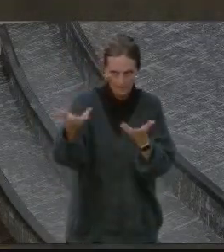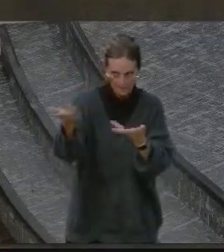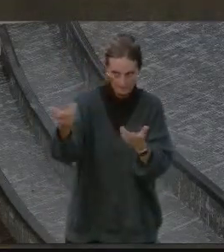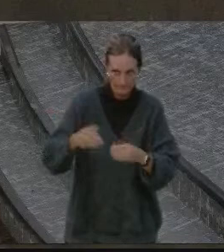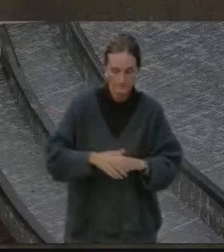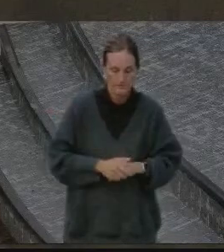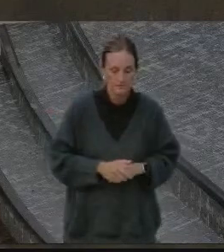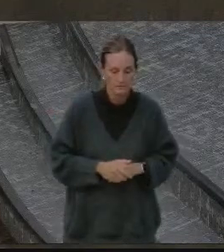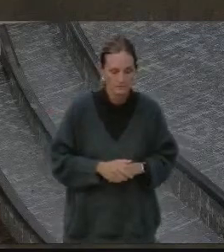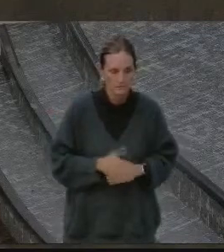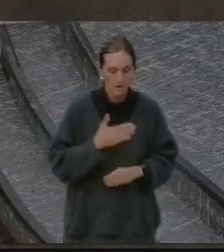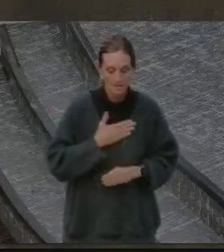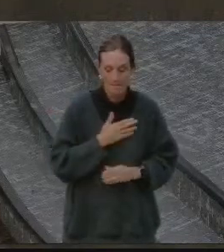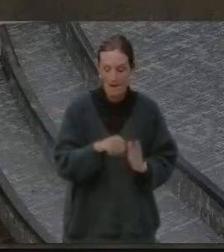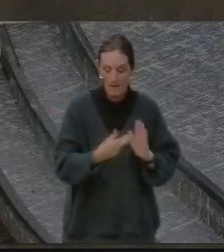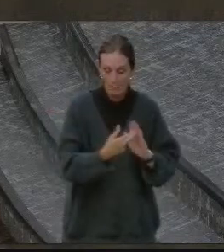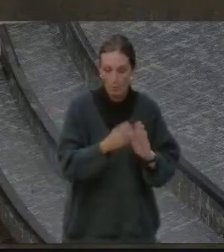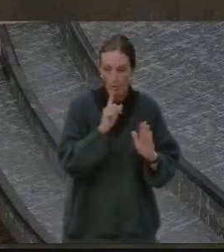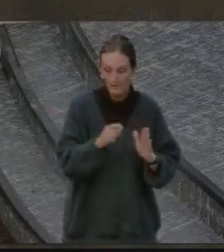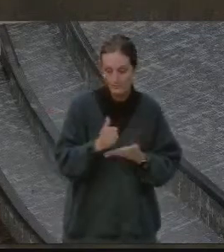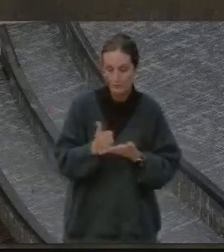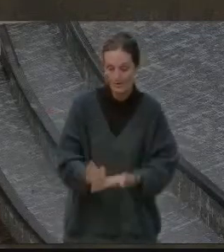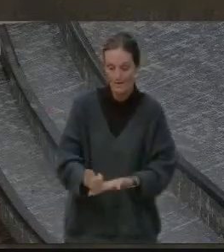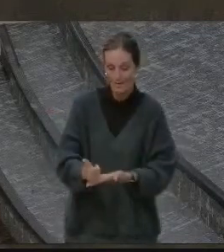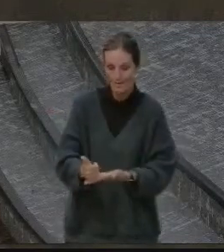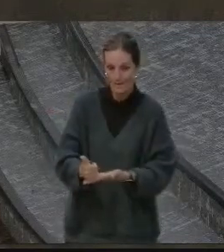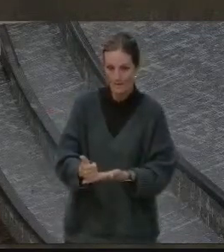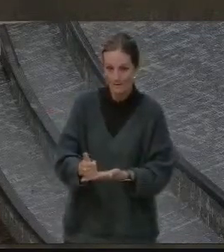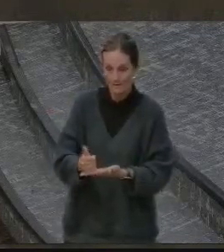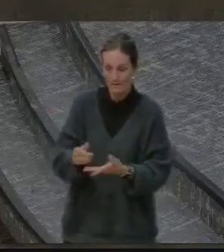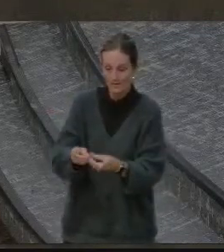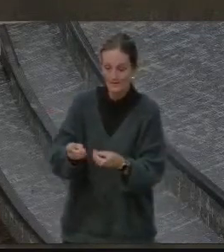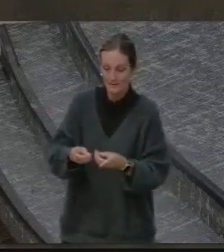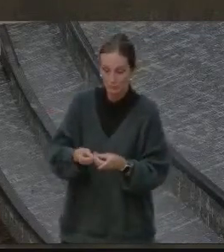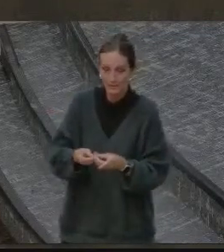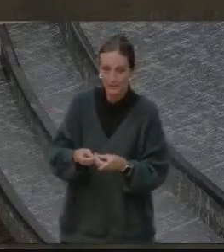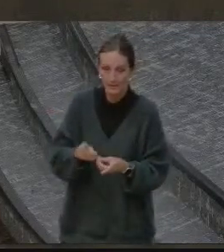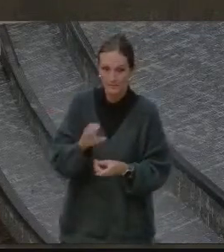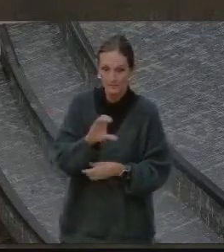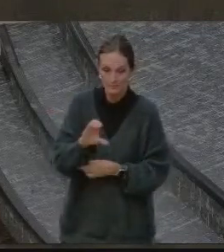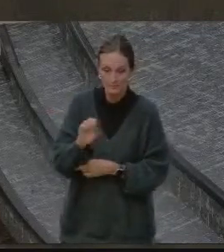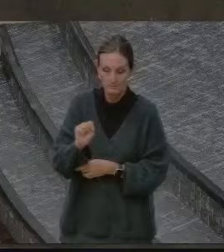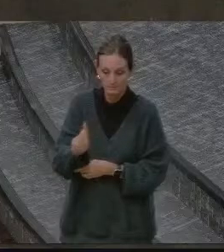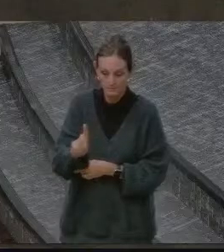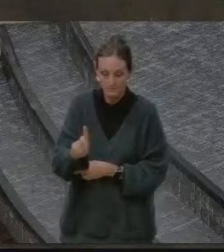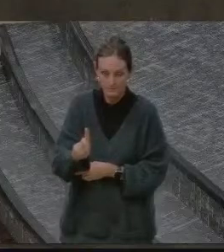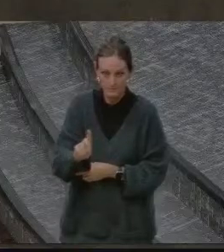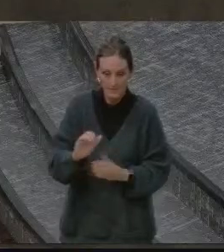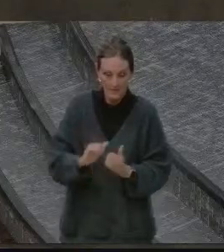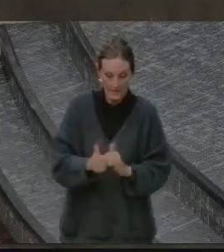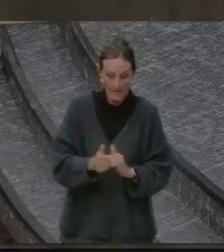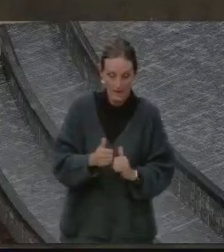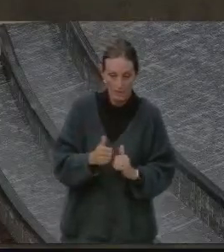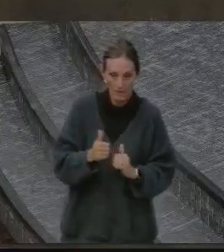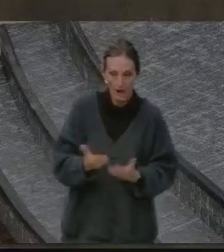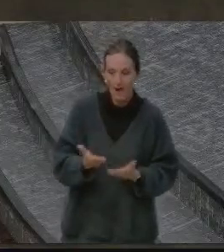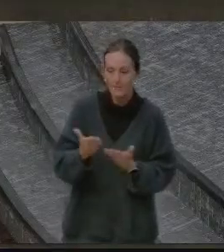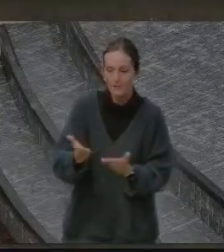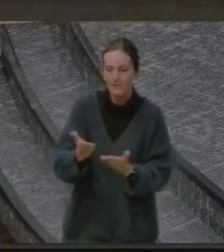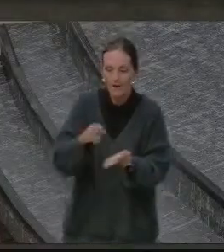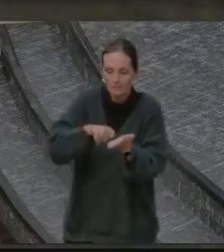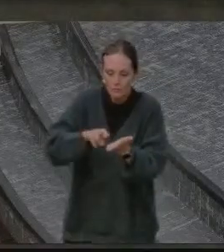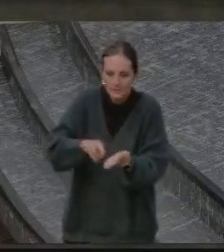is to help the district primarily by providing research evidence. So it starts